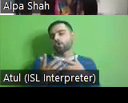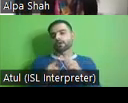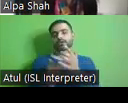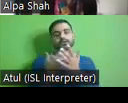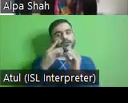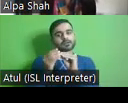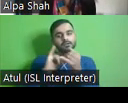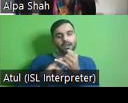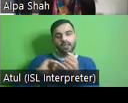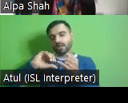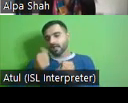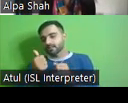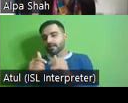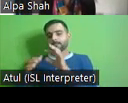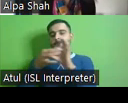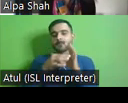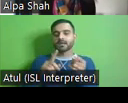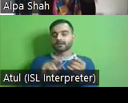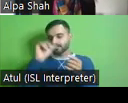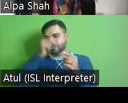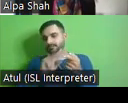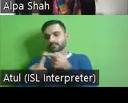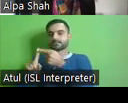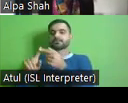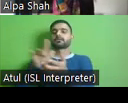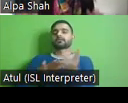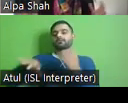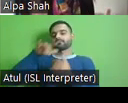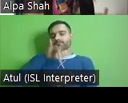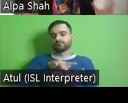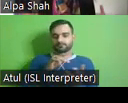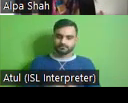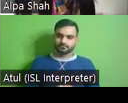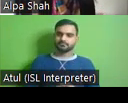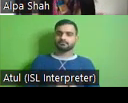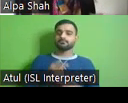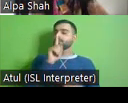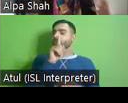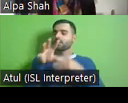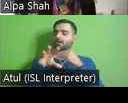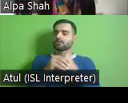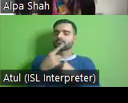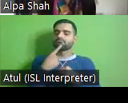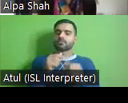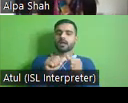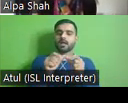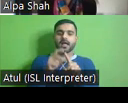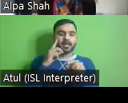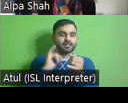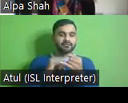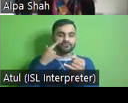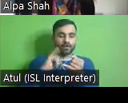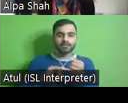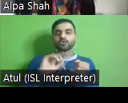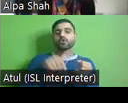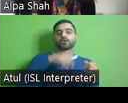that you find in the forests of Eastern and Central India. But I think when one thinks about the Adivasis of Central and Eastern